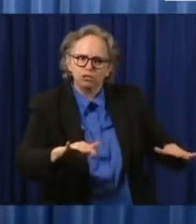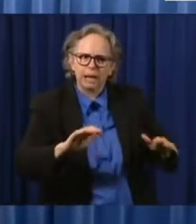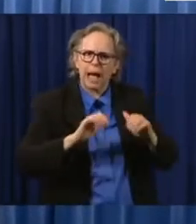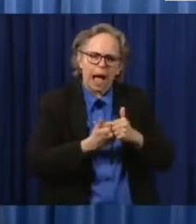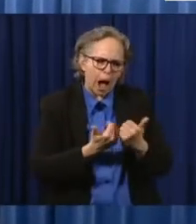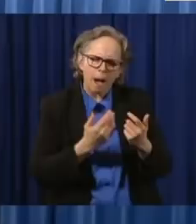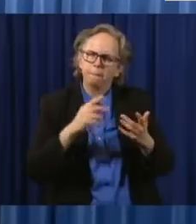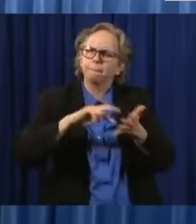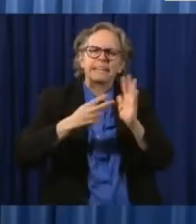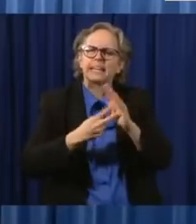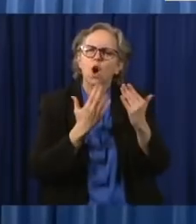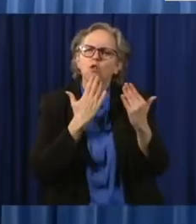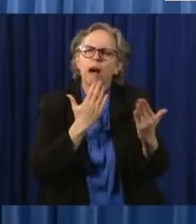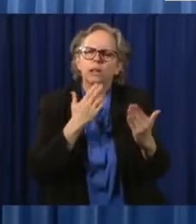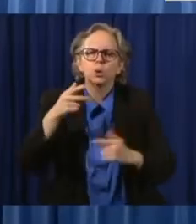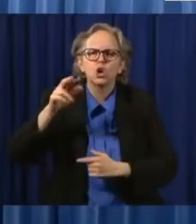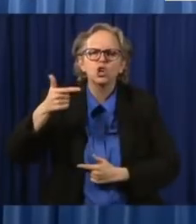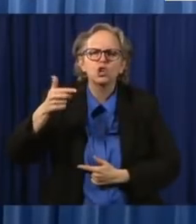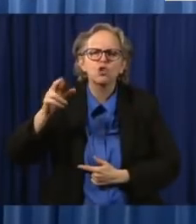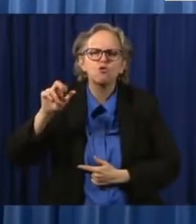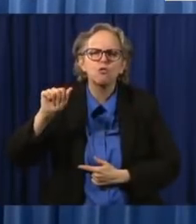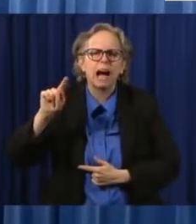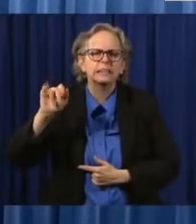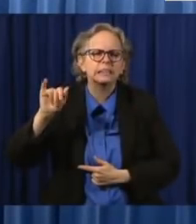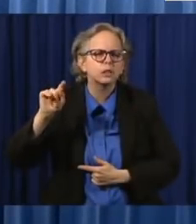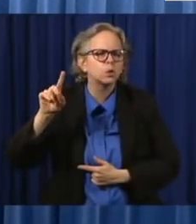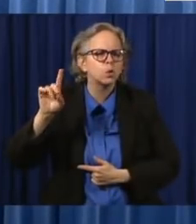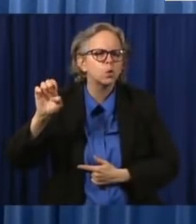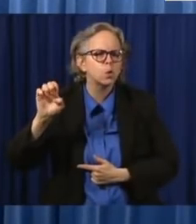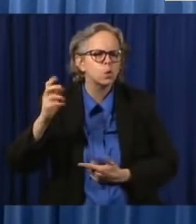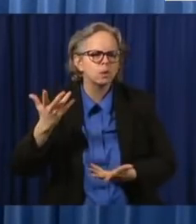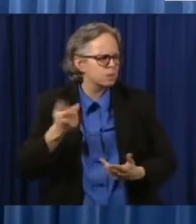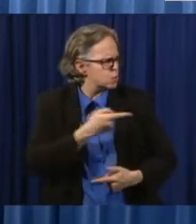might ask them, what are you grateful for?